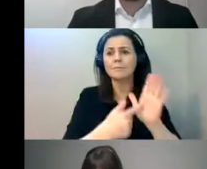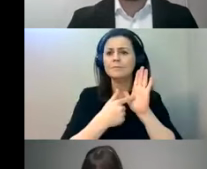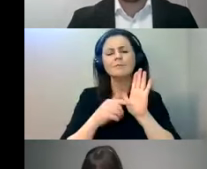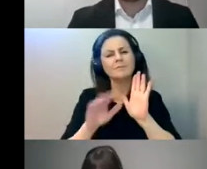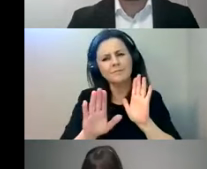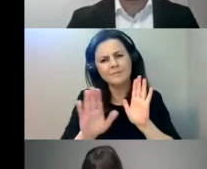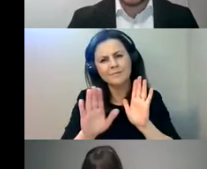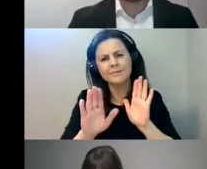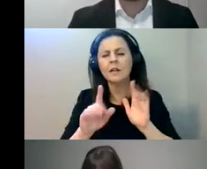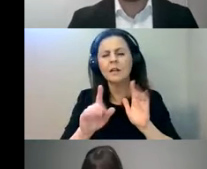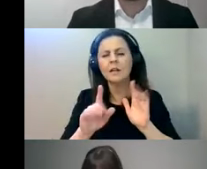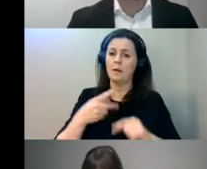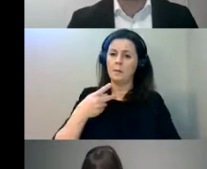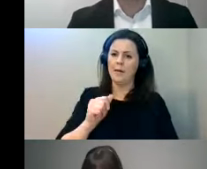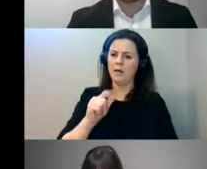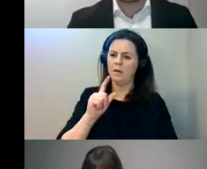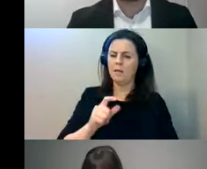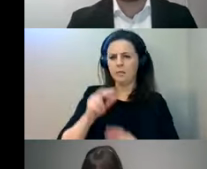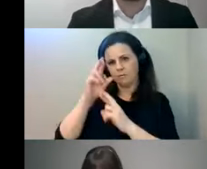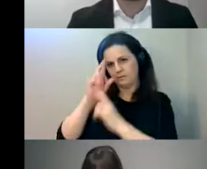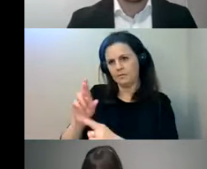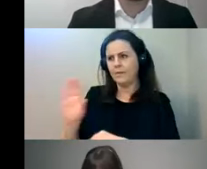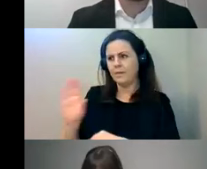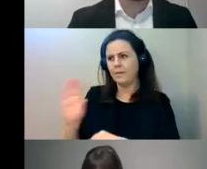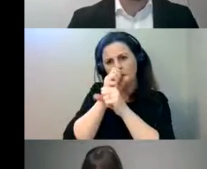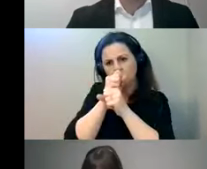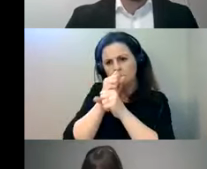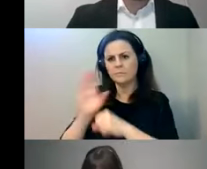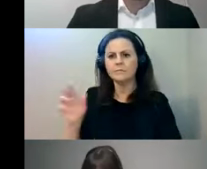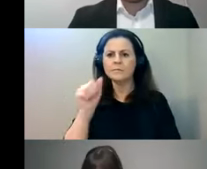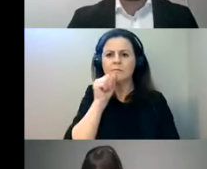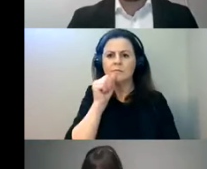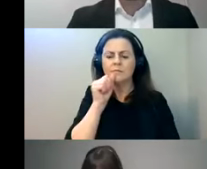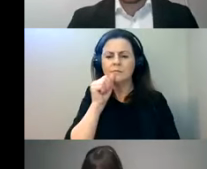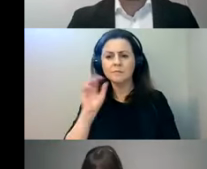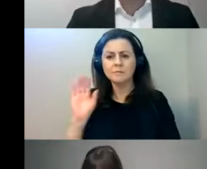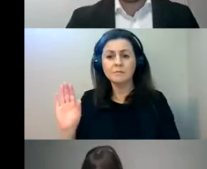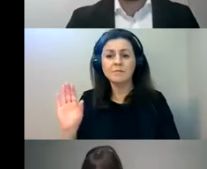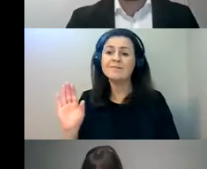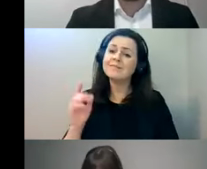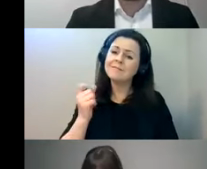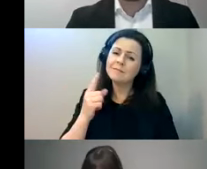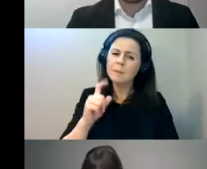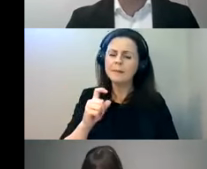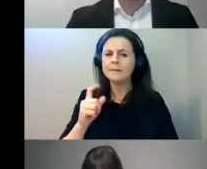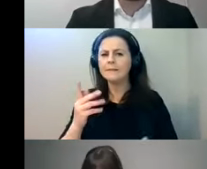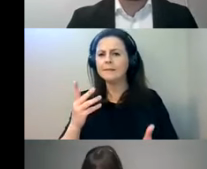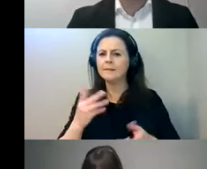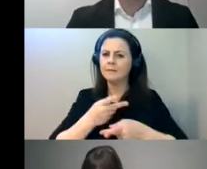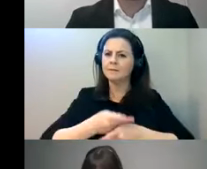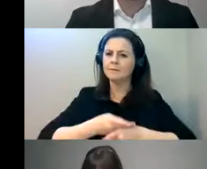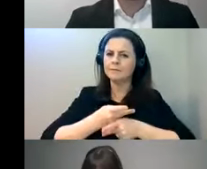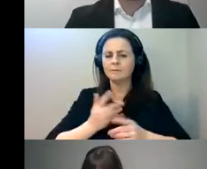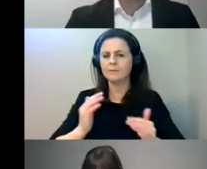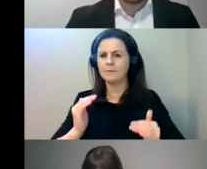to maintain the privacy and confidentiality of the grantor. But again, this is a balancing act because you're also